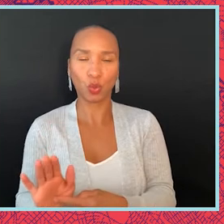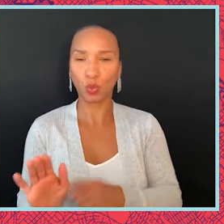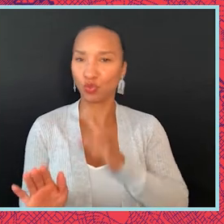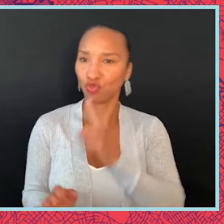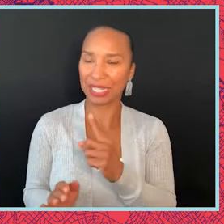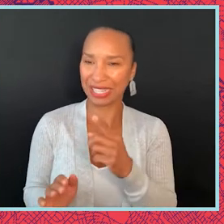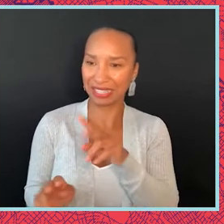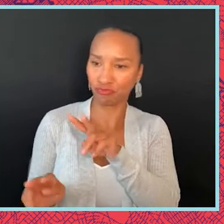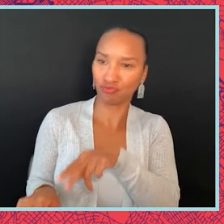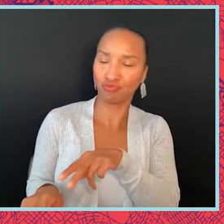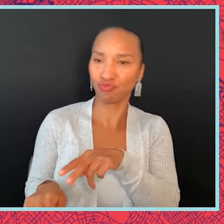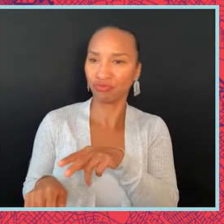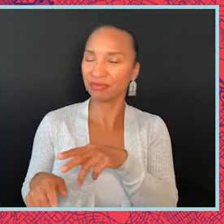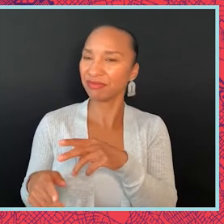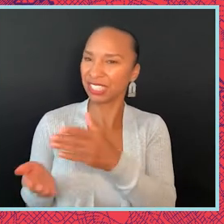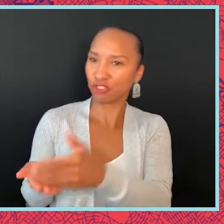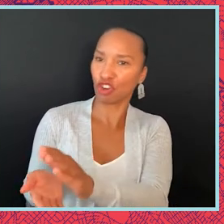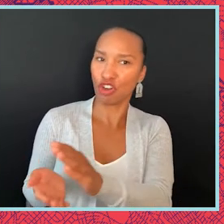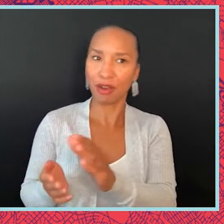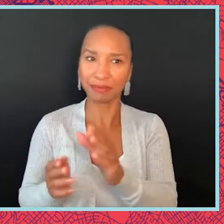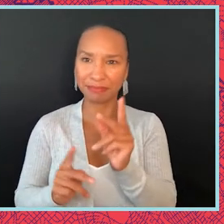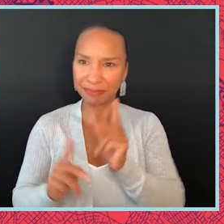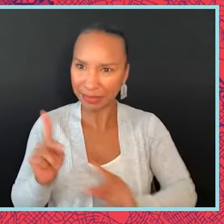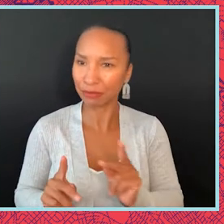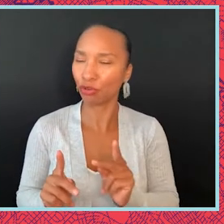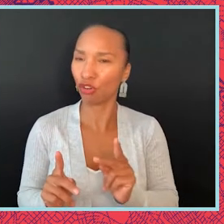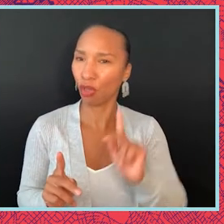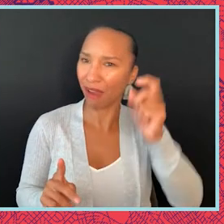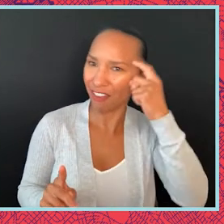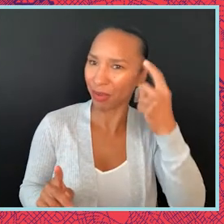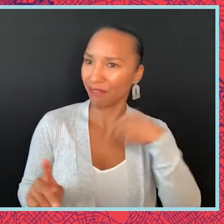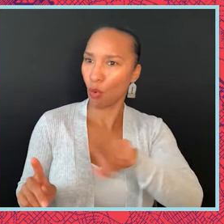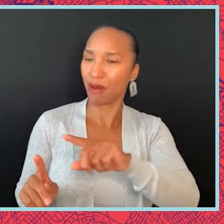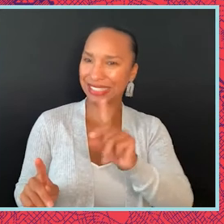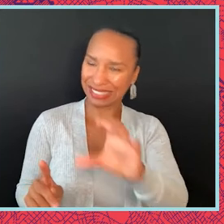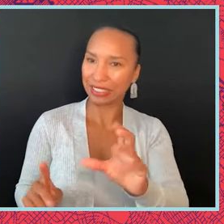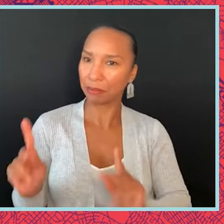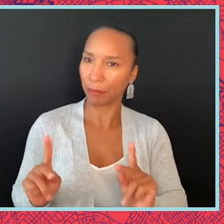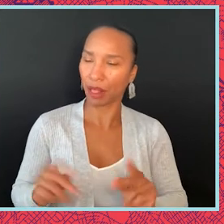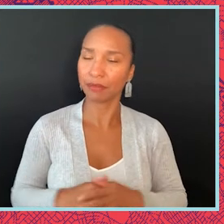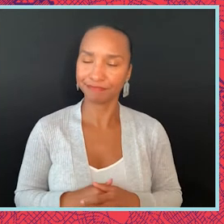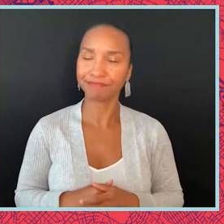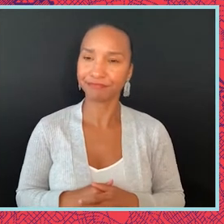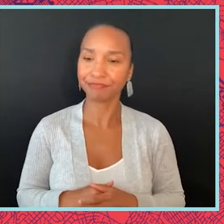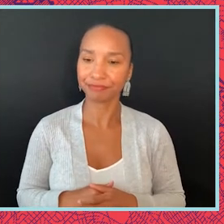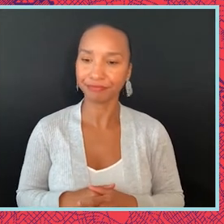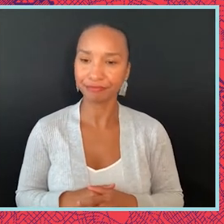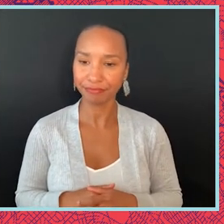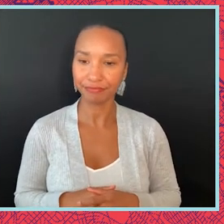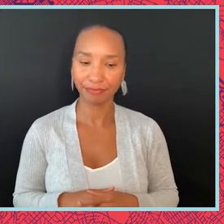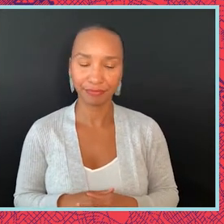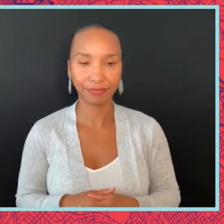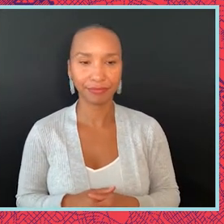It clearly showed us the disregard that our country has towards their American citizens right here in the District of Columbia.